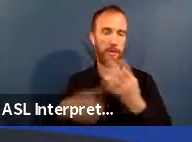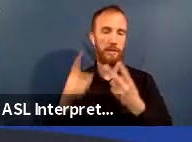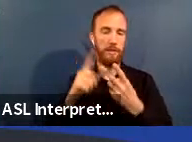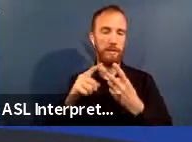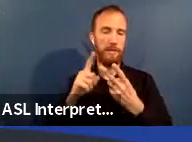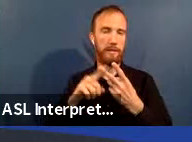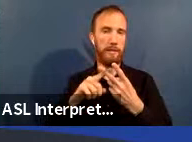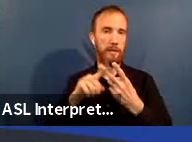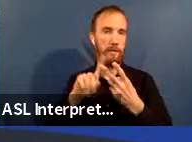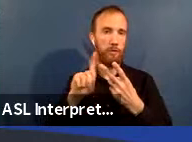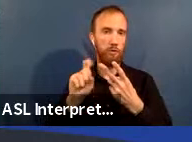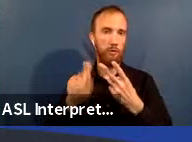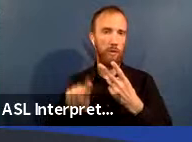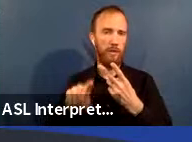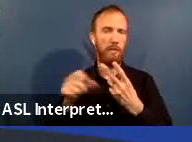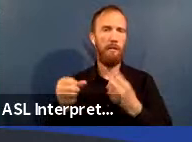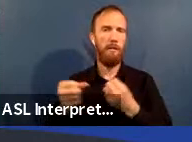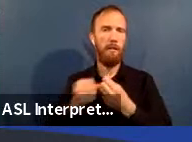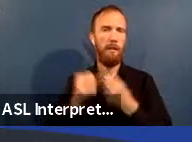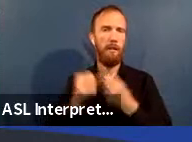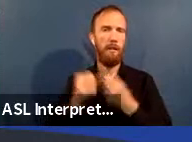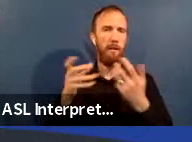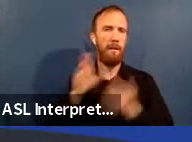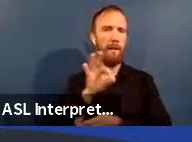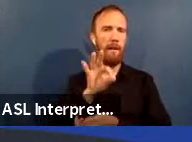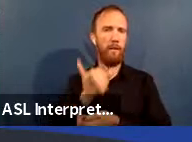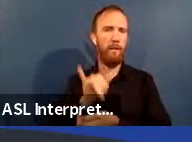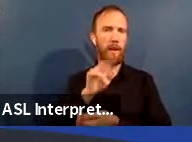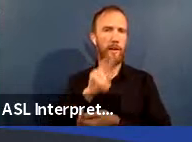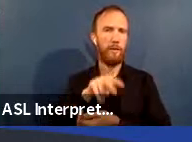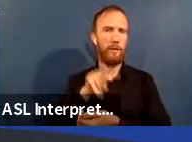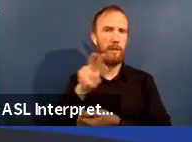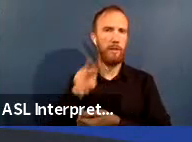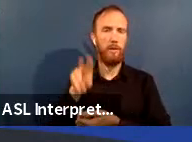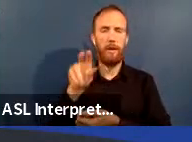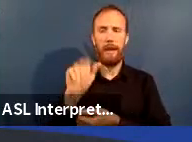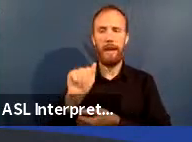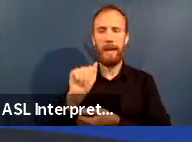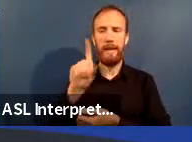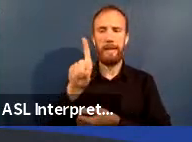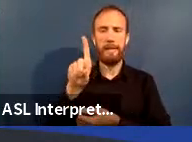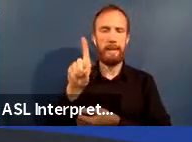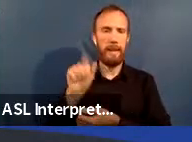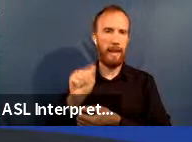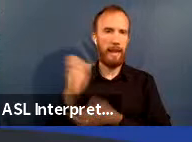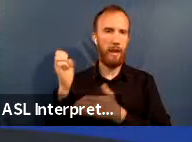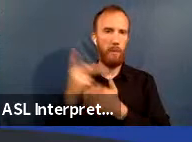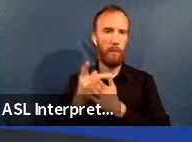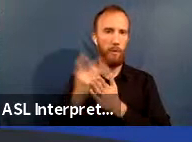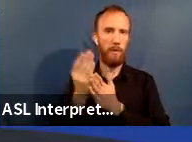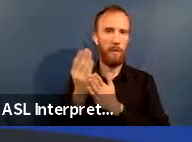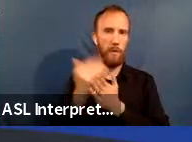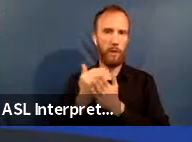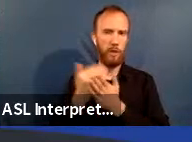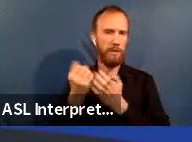would be the fiscal year 22 ADA capital improvement budget?